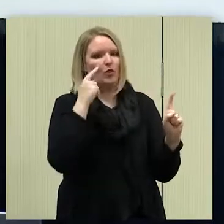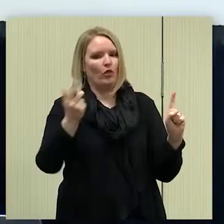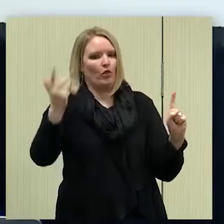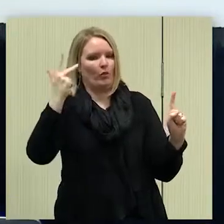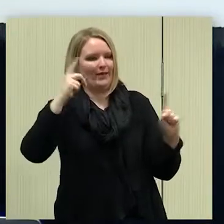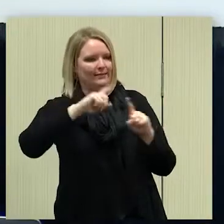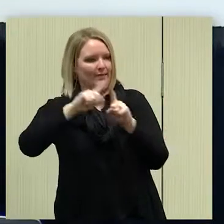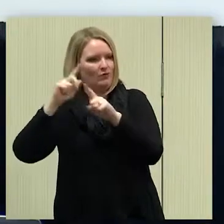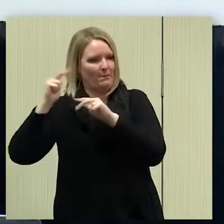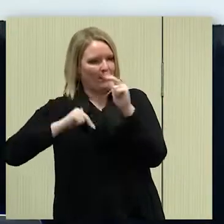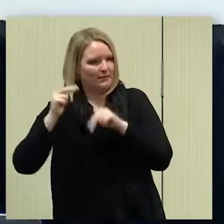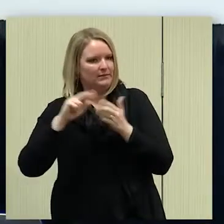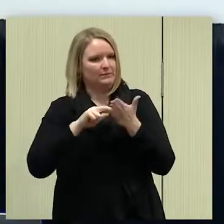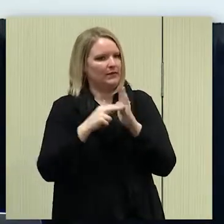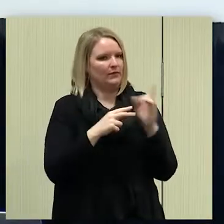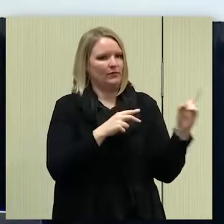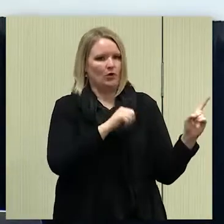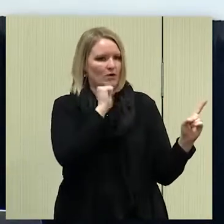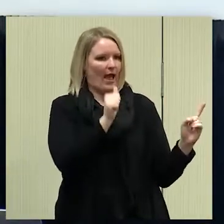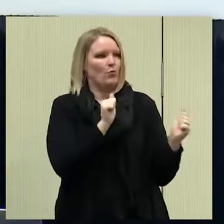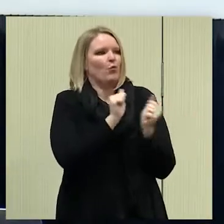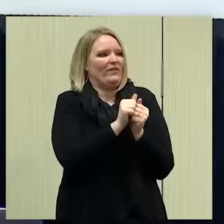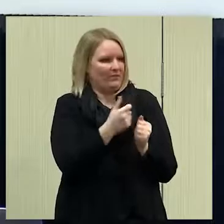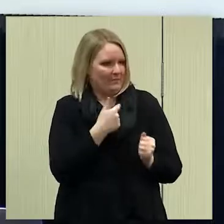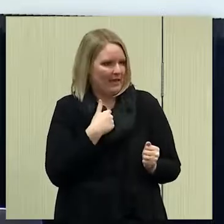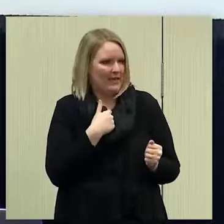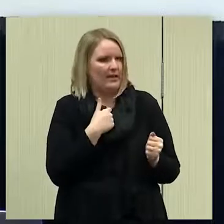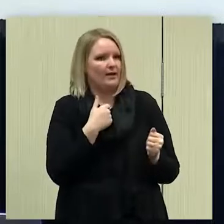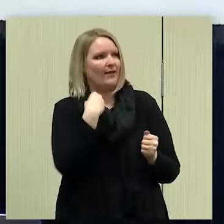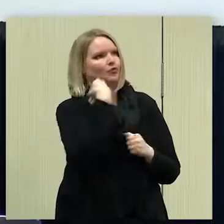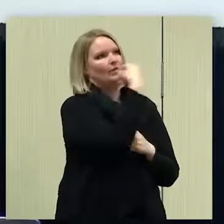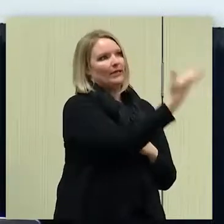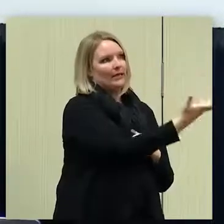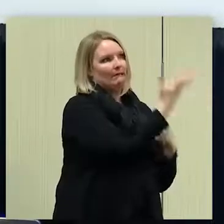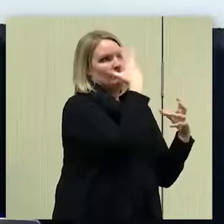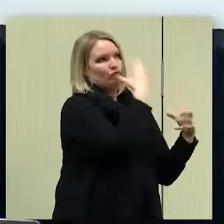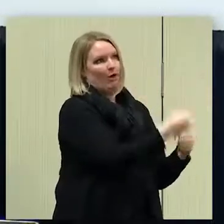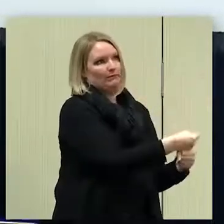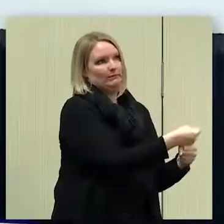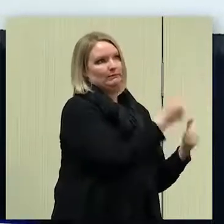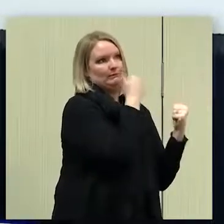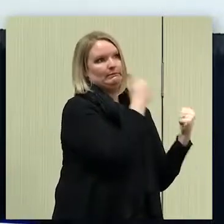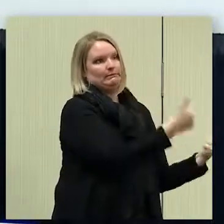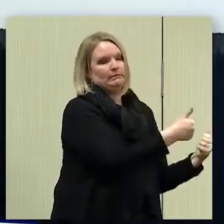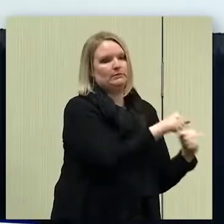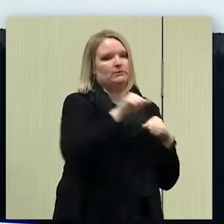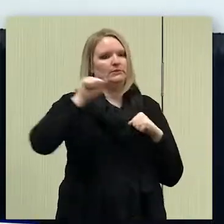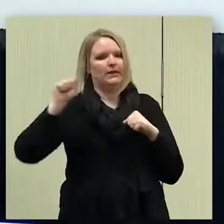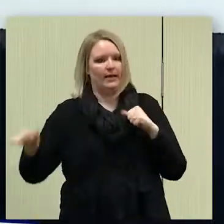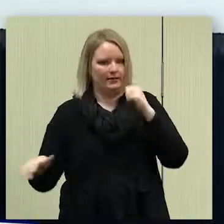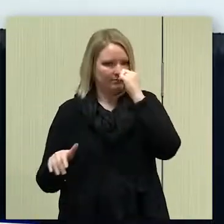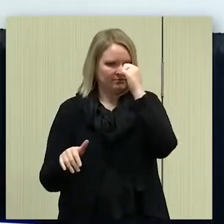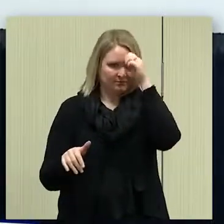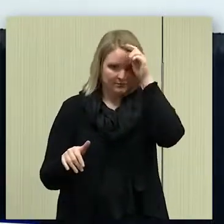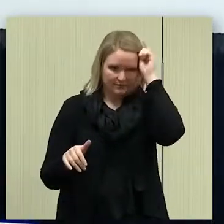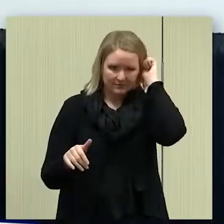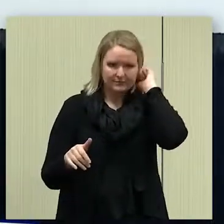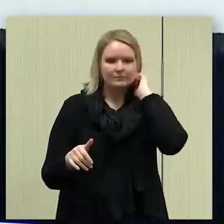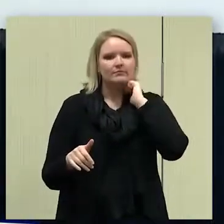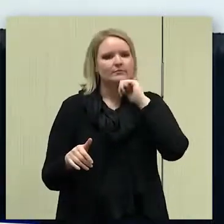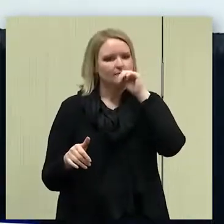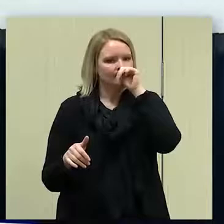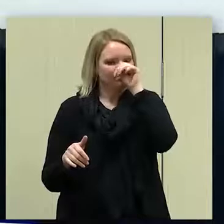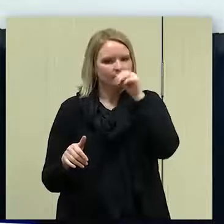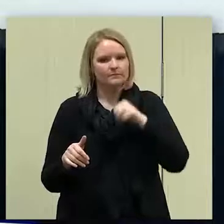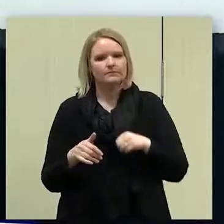different buildings. Yeah. So they're not in the building. Okay. So not having the translator there can really put a burden. Yeah.